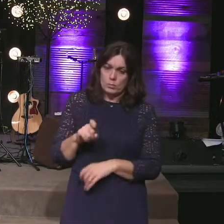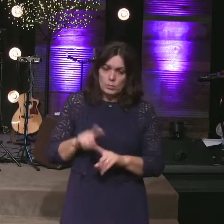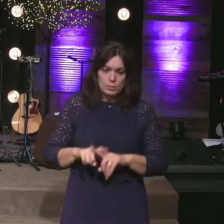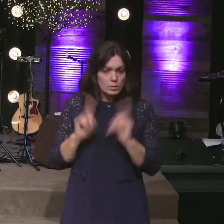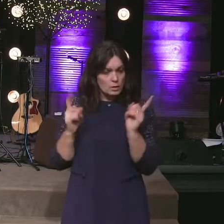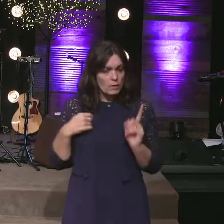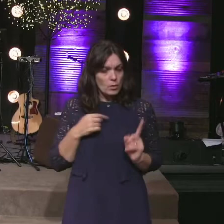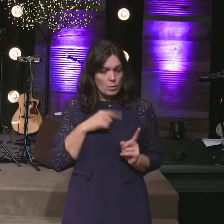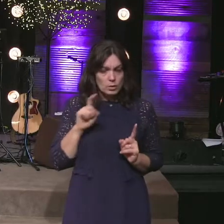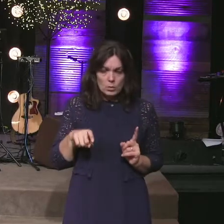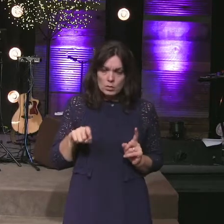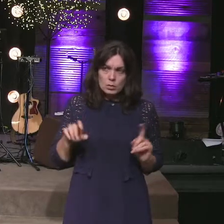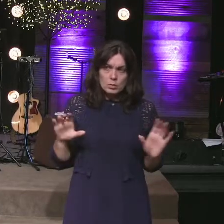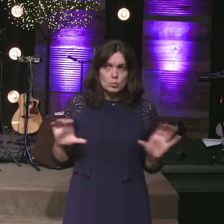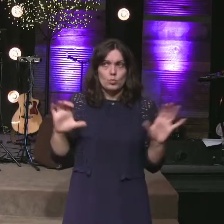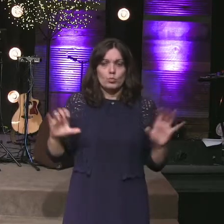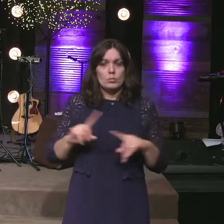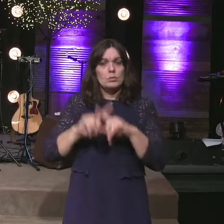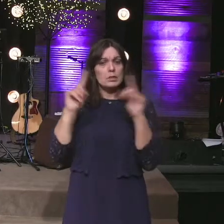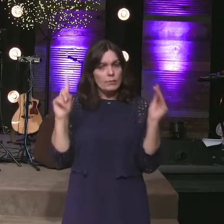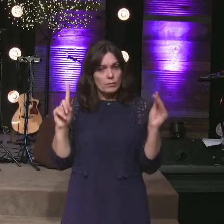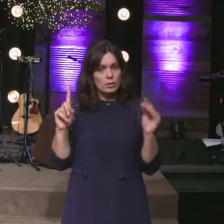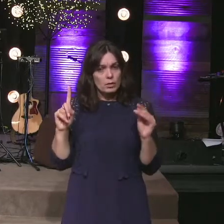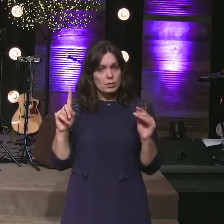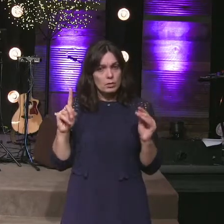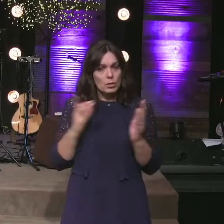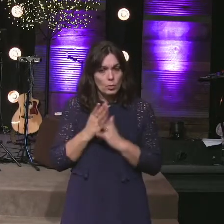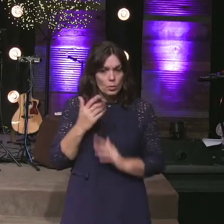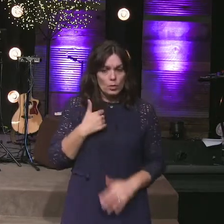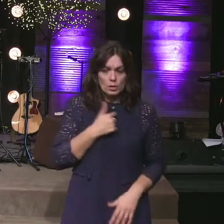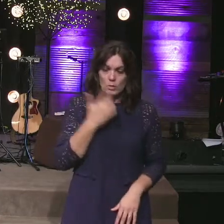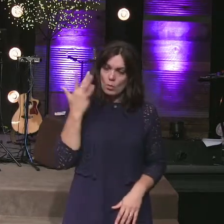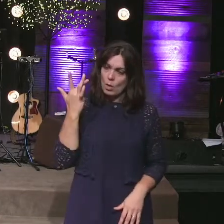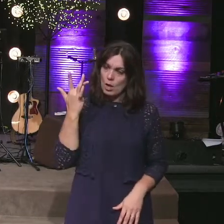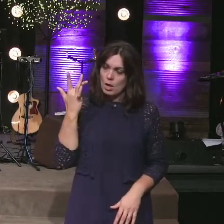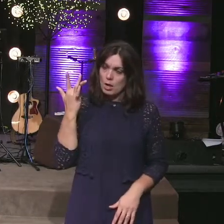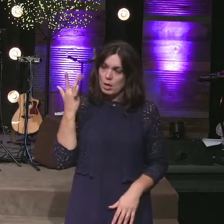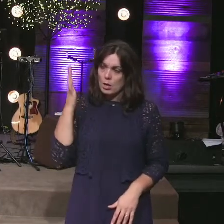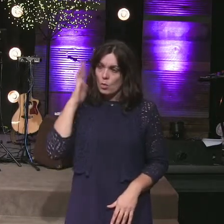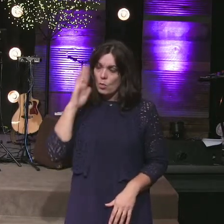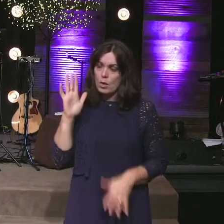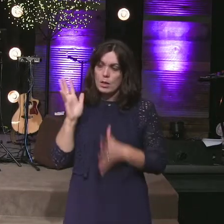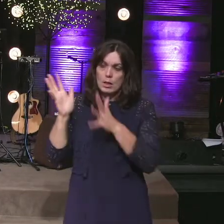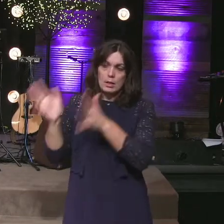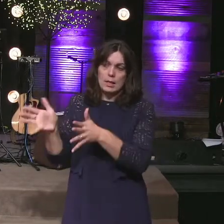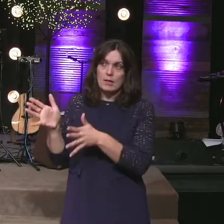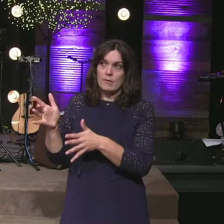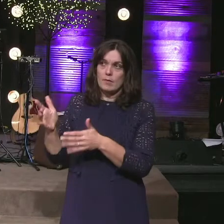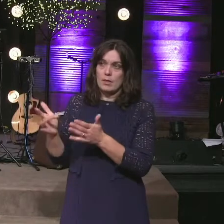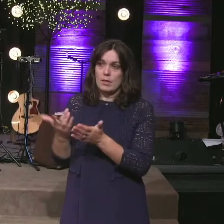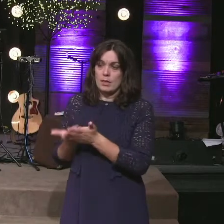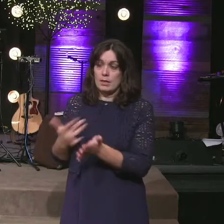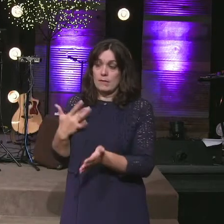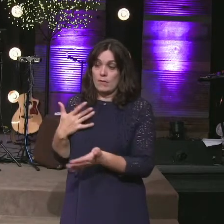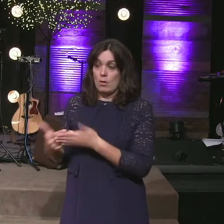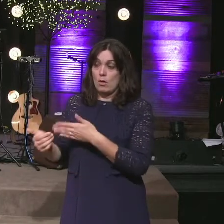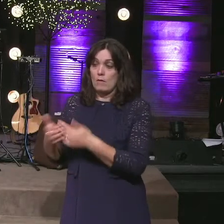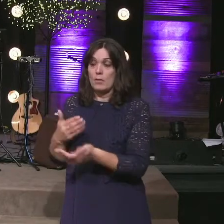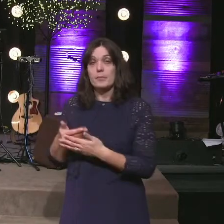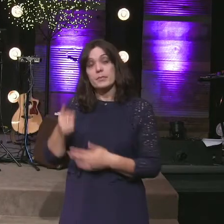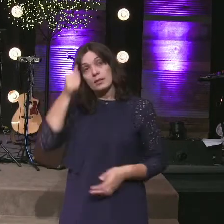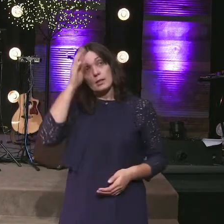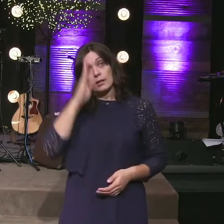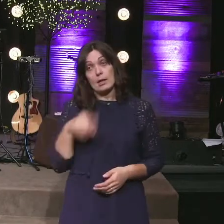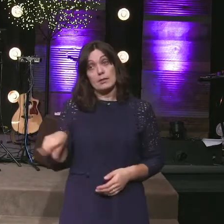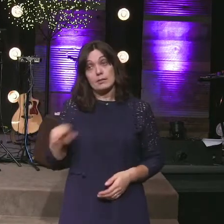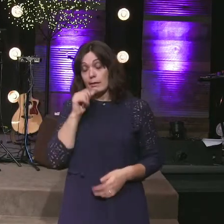something different about us. Why would a person leave their comforts? You know what I learned? God is not concerned with my comfort